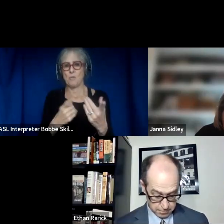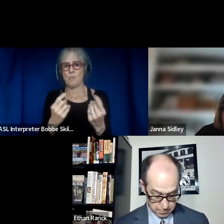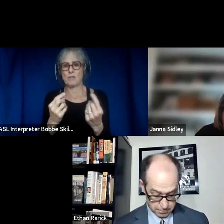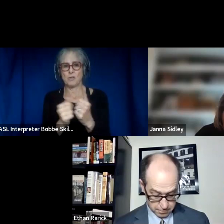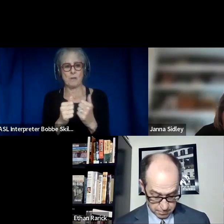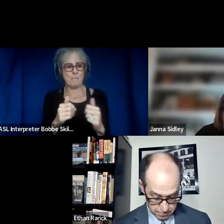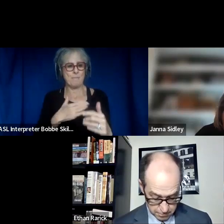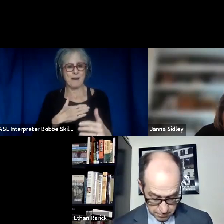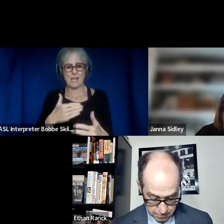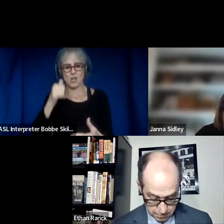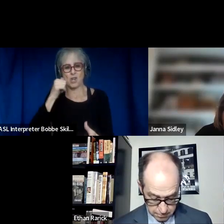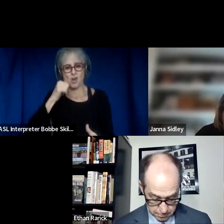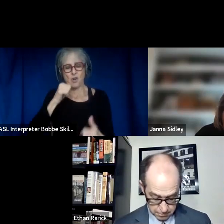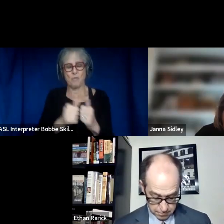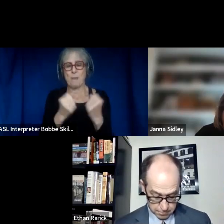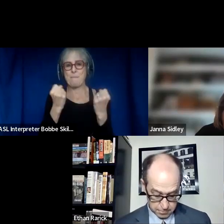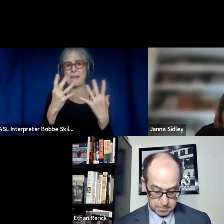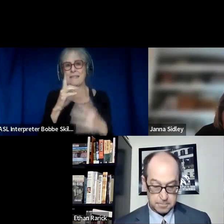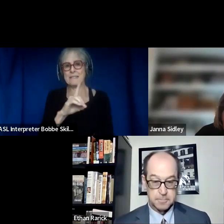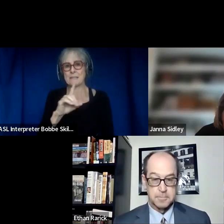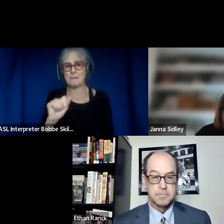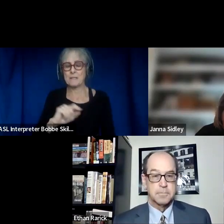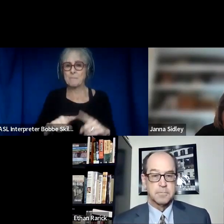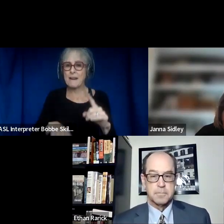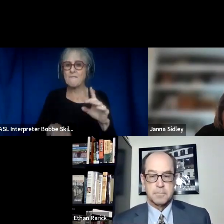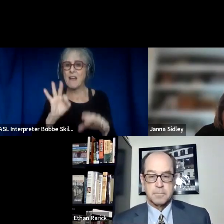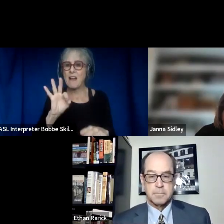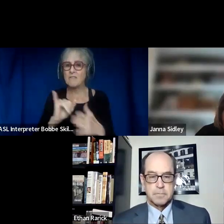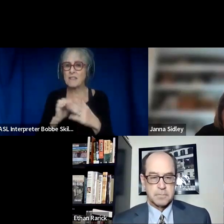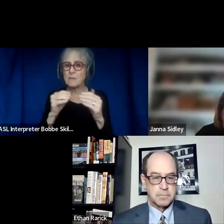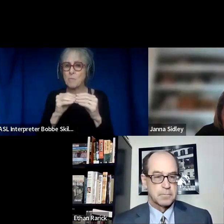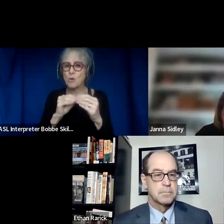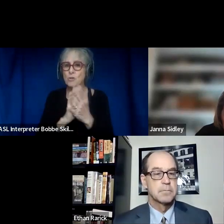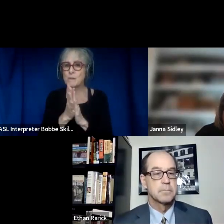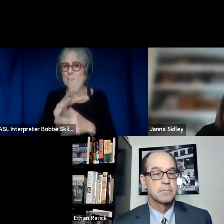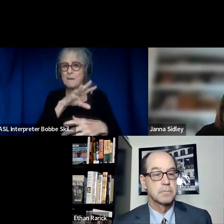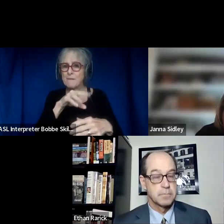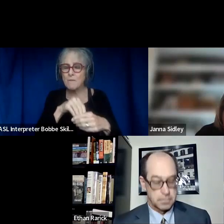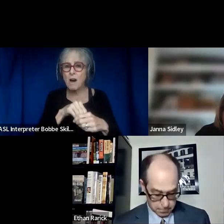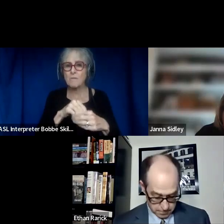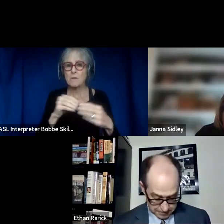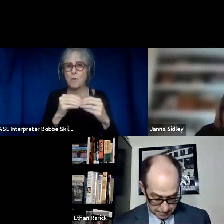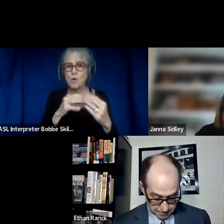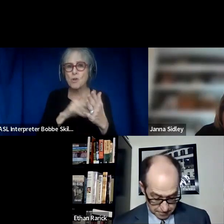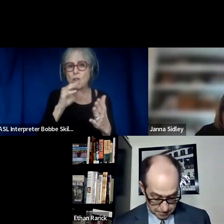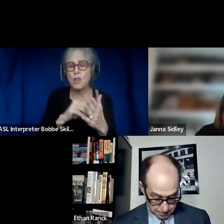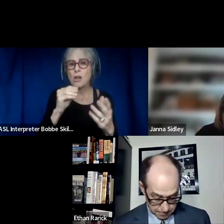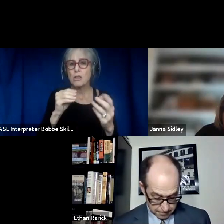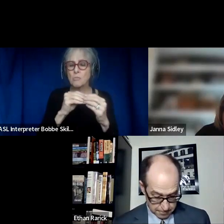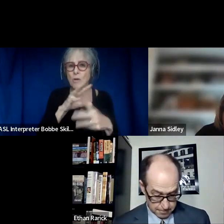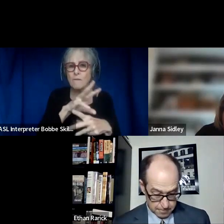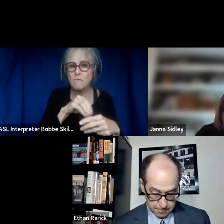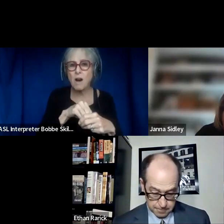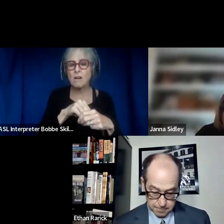multiple disabilities. What I found is that the more that you're engaged, the more informed you are, the more engaged you are, the more you